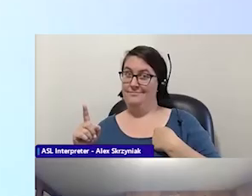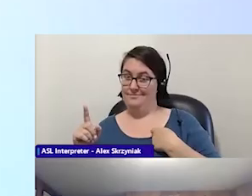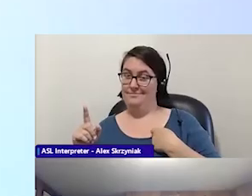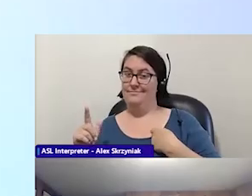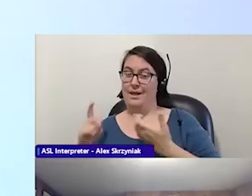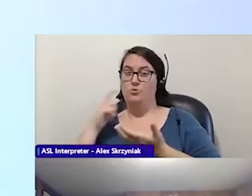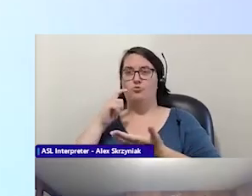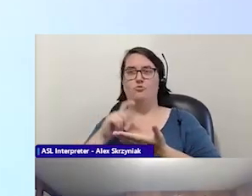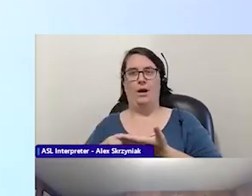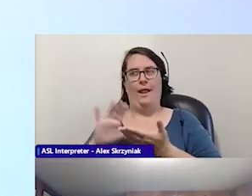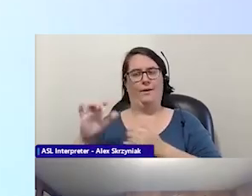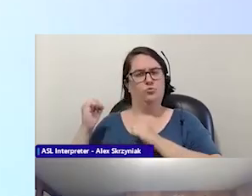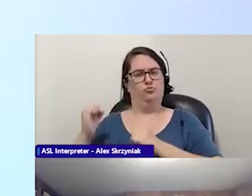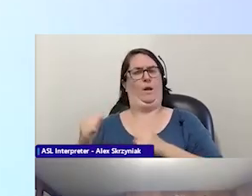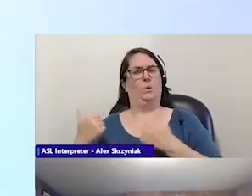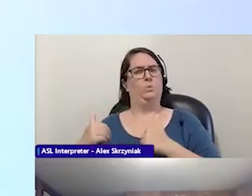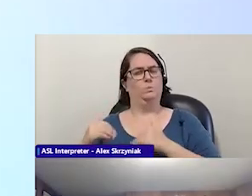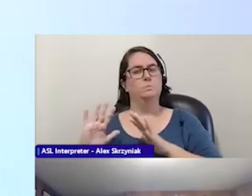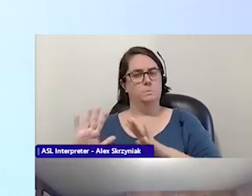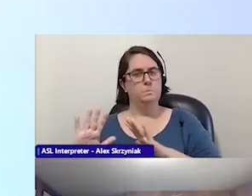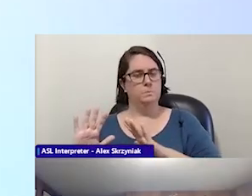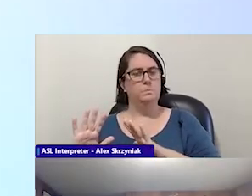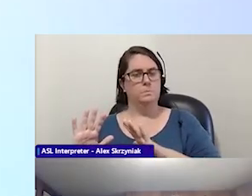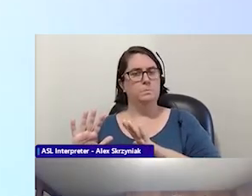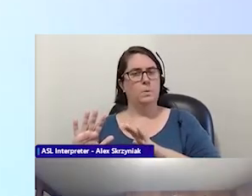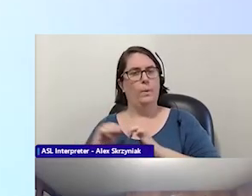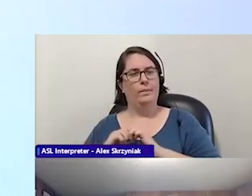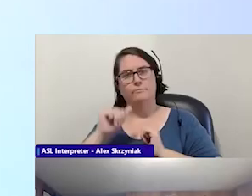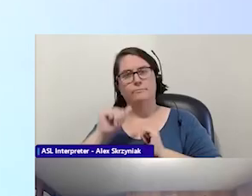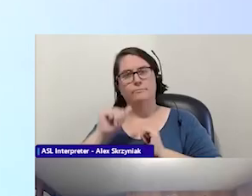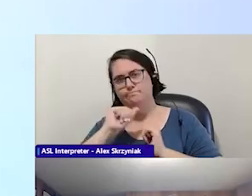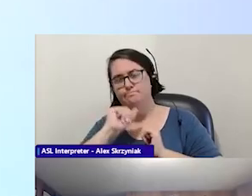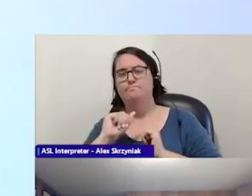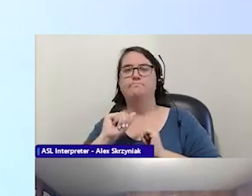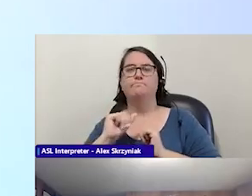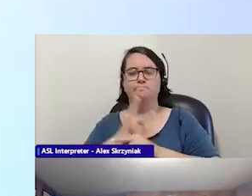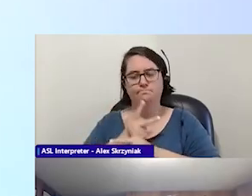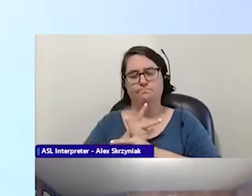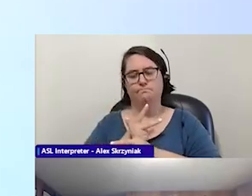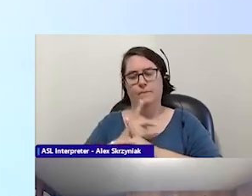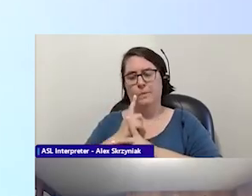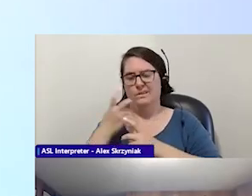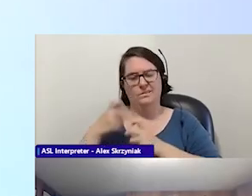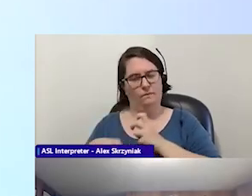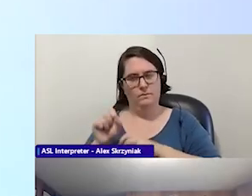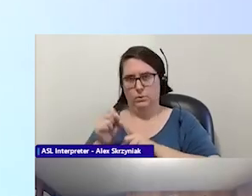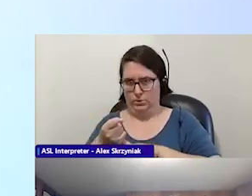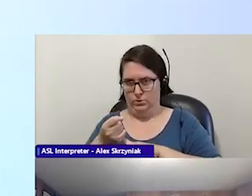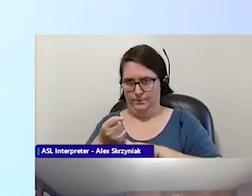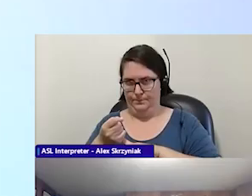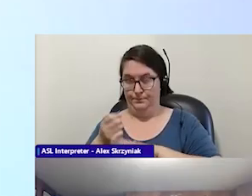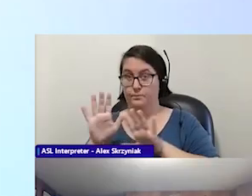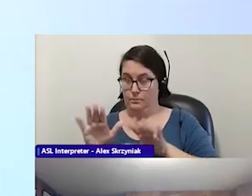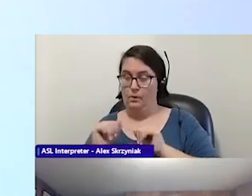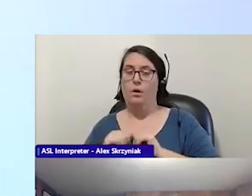their strength and in coping with difficult situations. We also